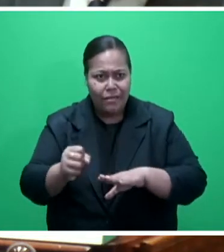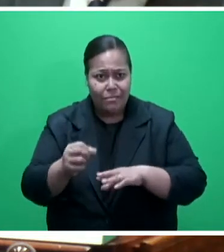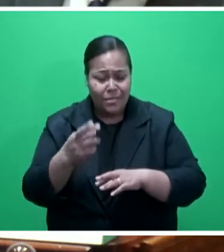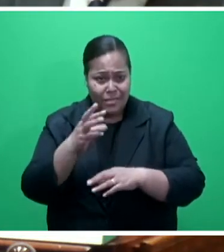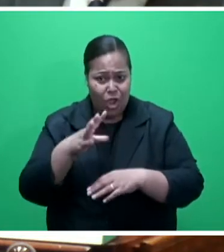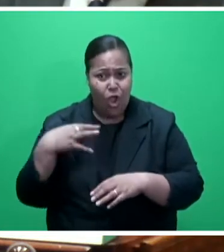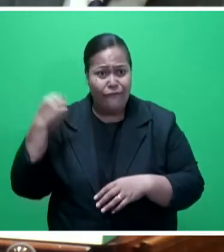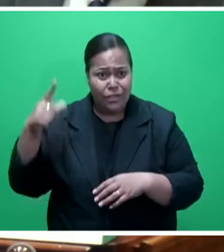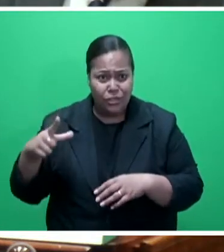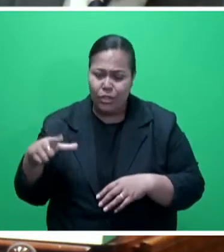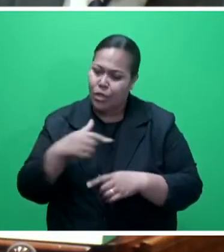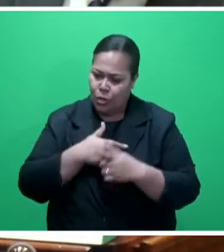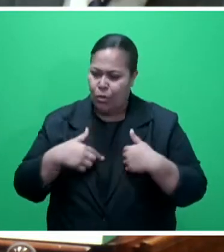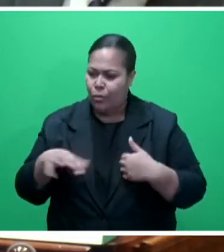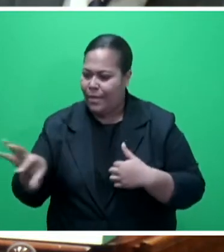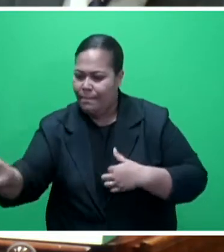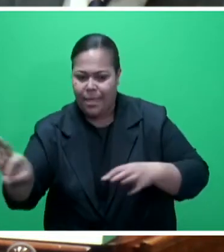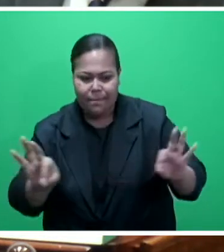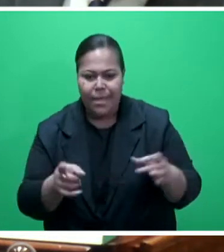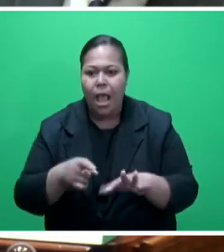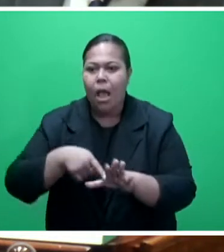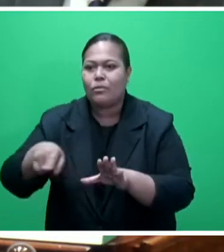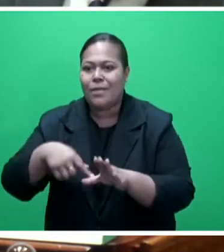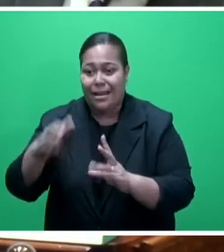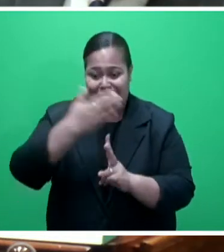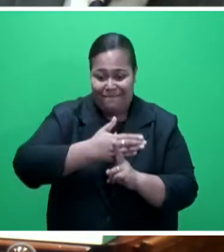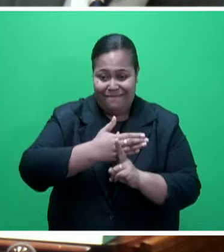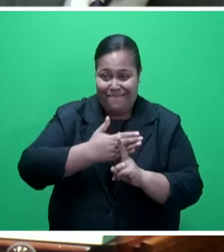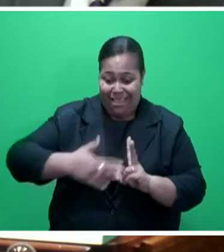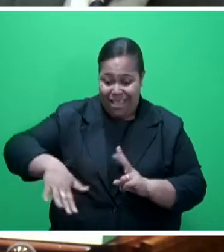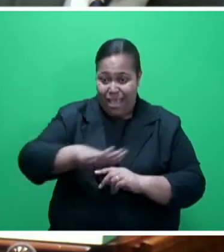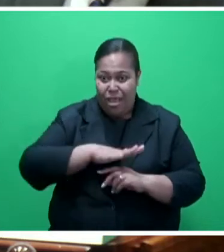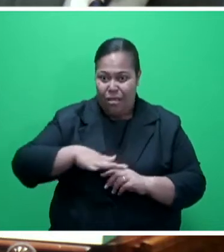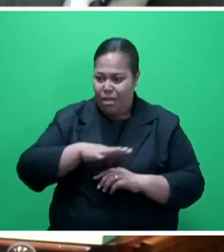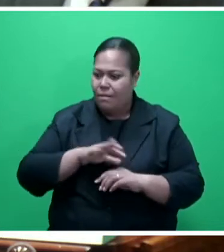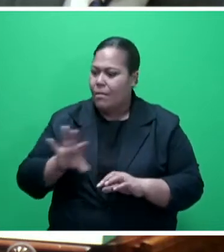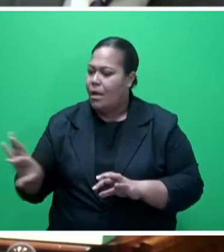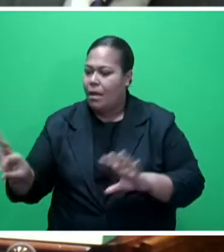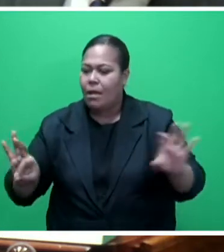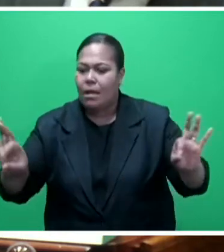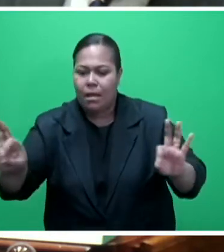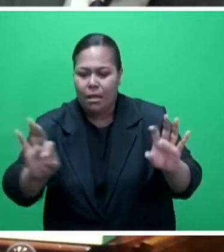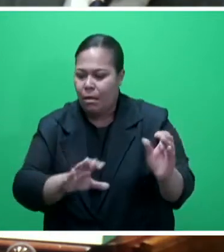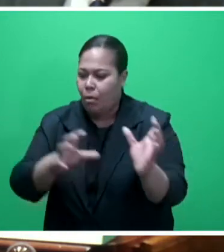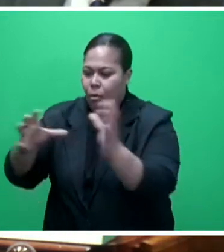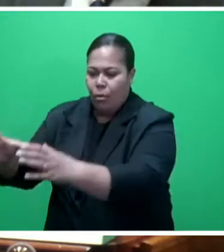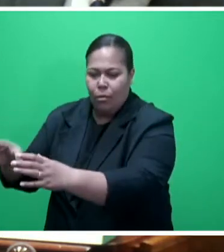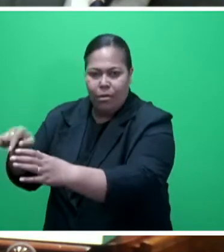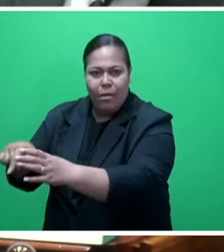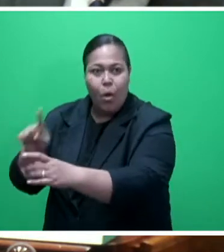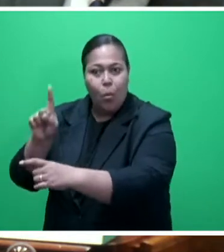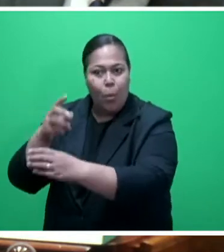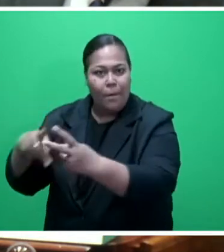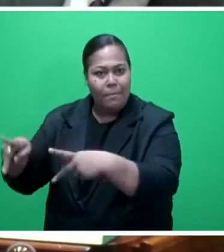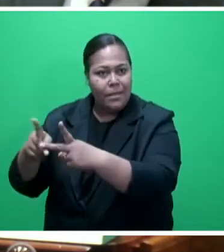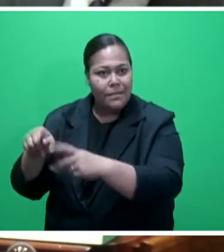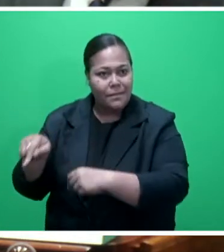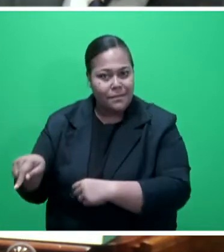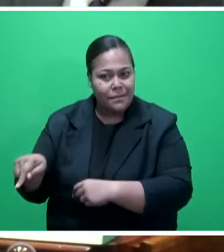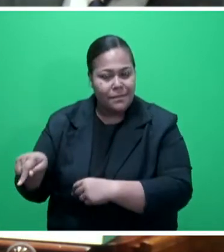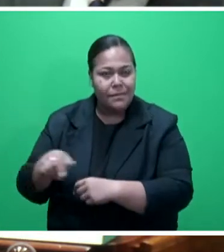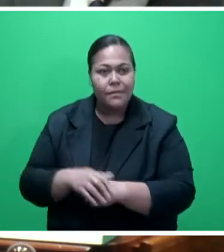take them from outside the lockdown areas because it took time for us to assemble them, take them to the